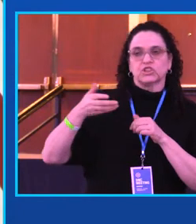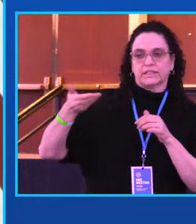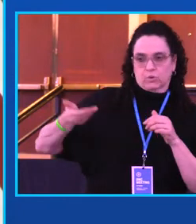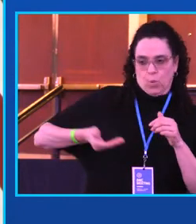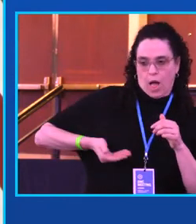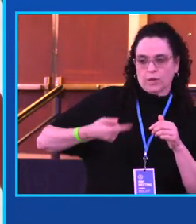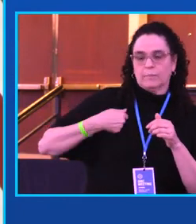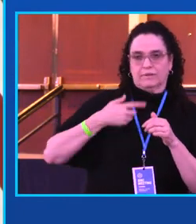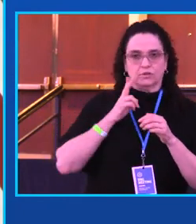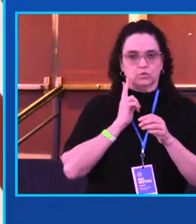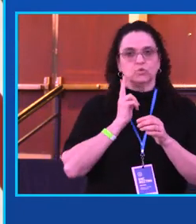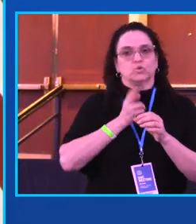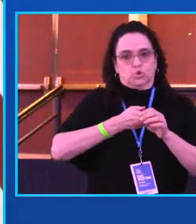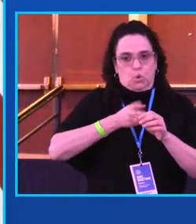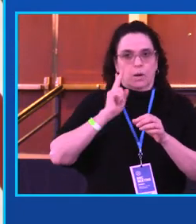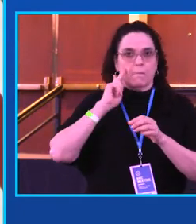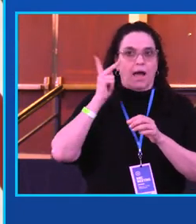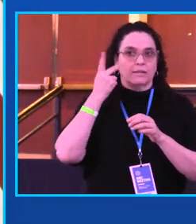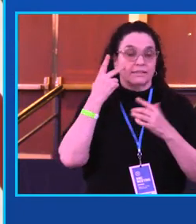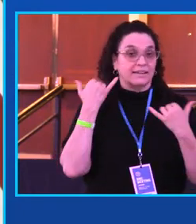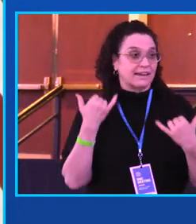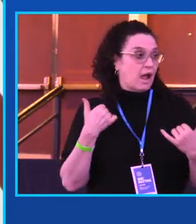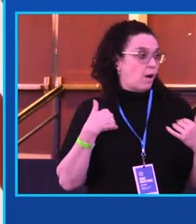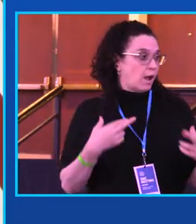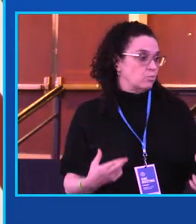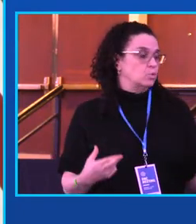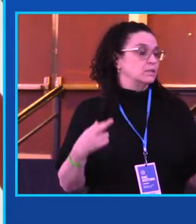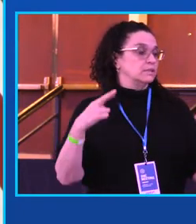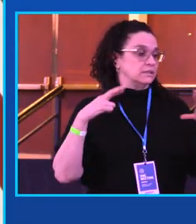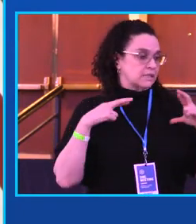I am now a retired